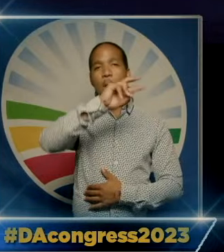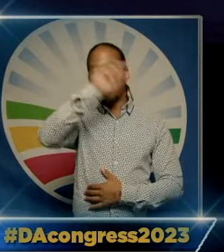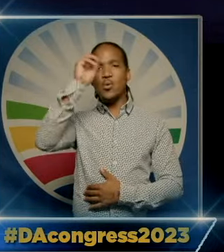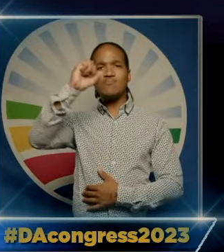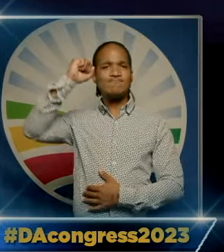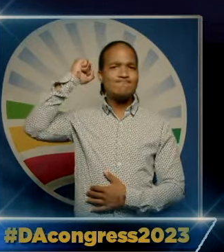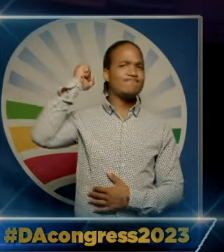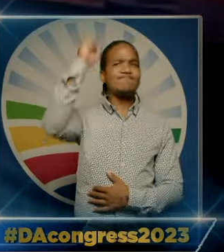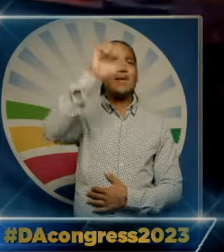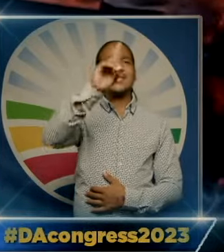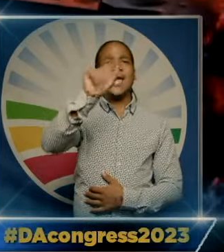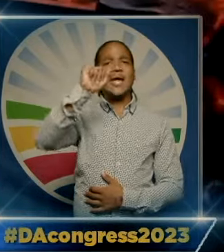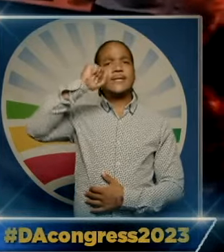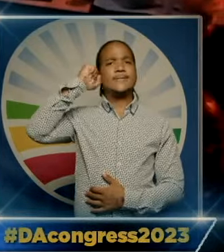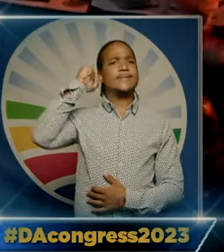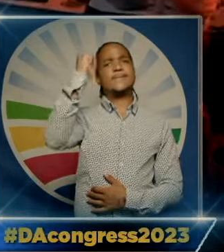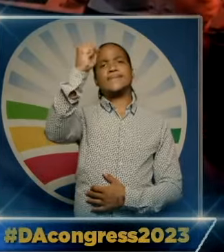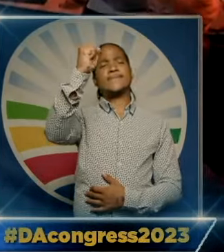DA, Pambili!